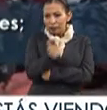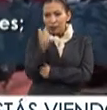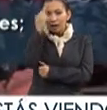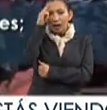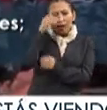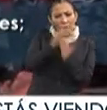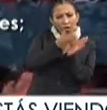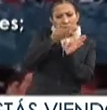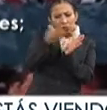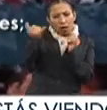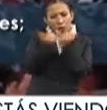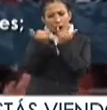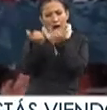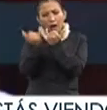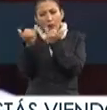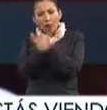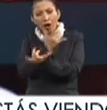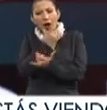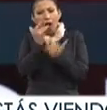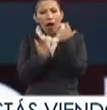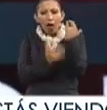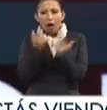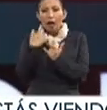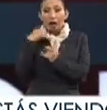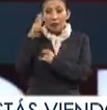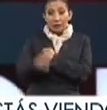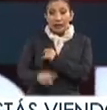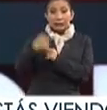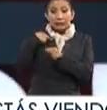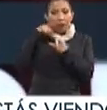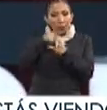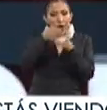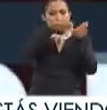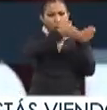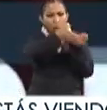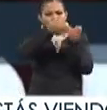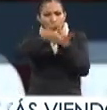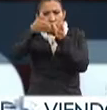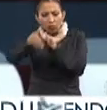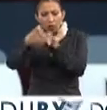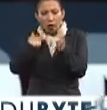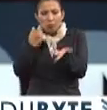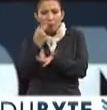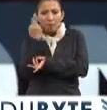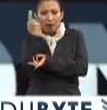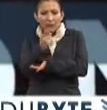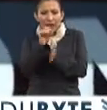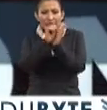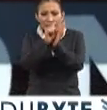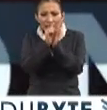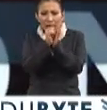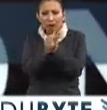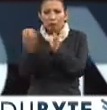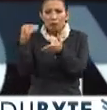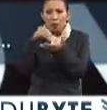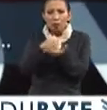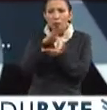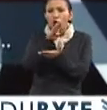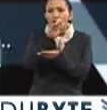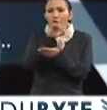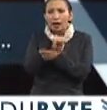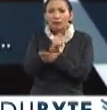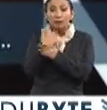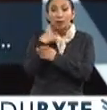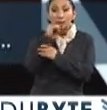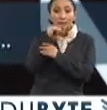And when I was excited about knitting, I actually was following a sequence of symbolic commands that included loops inside of them. And that